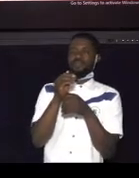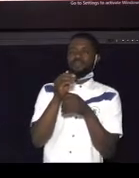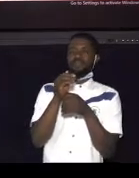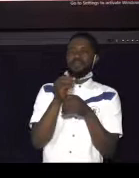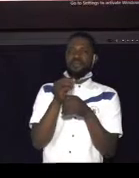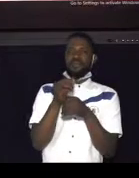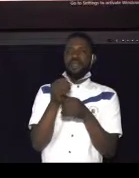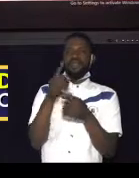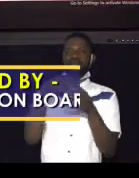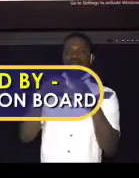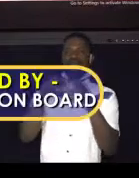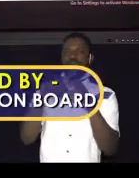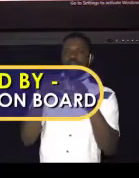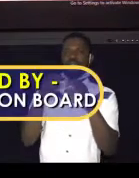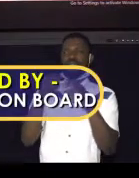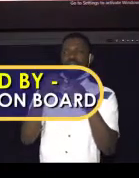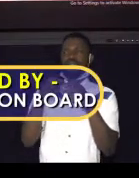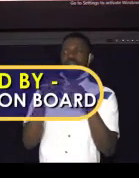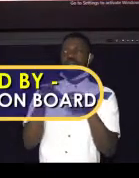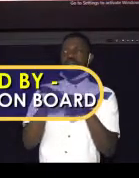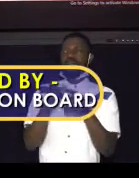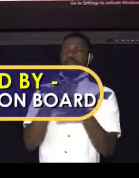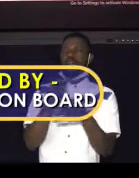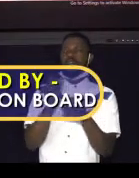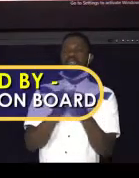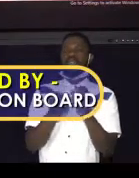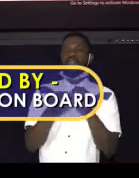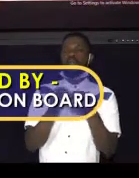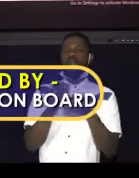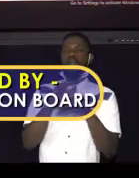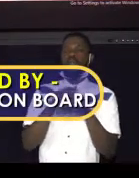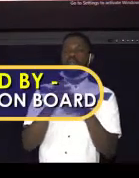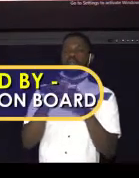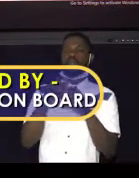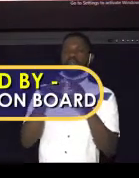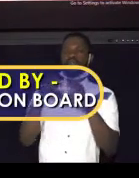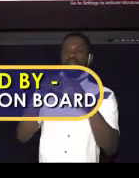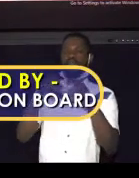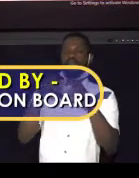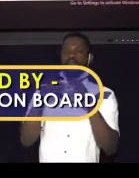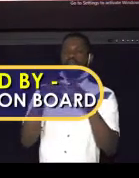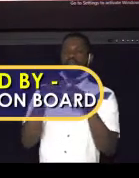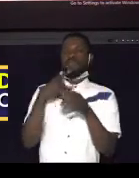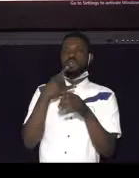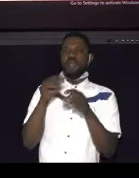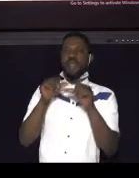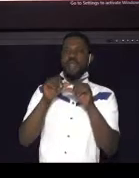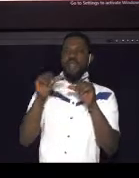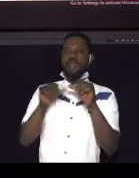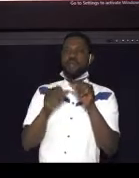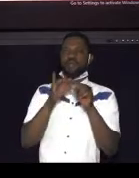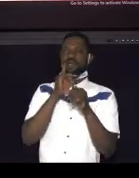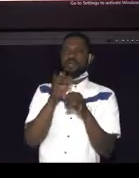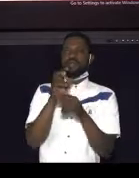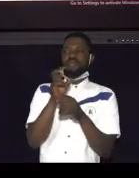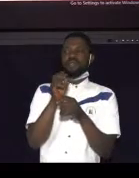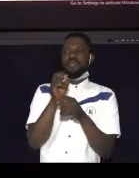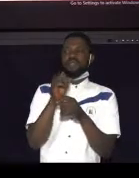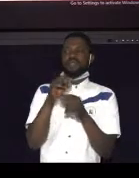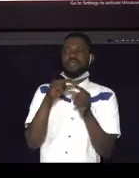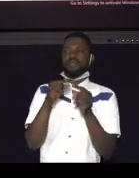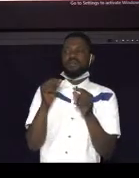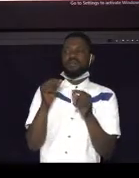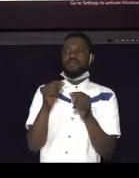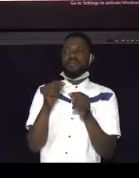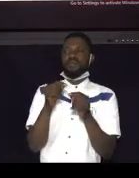360. Round the circle. And so between each number on the clock face, the angle is 30